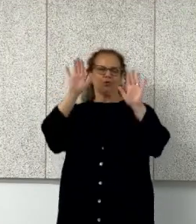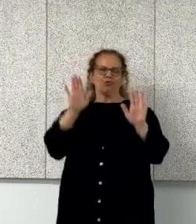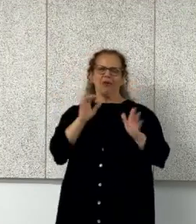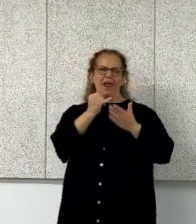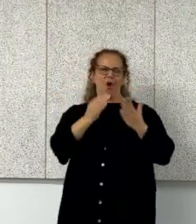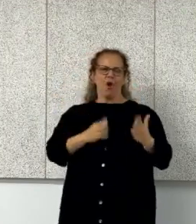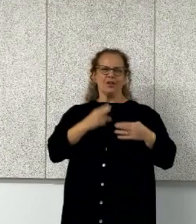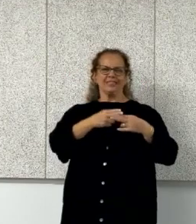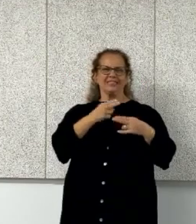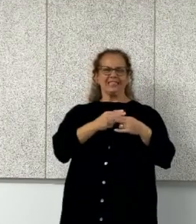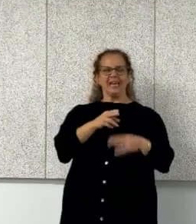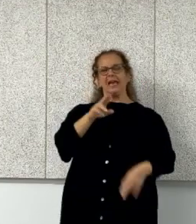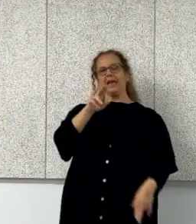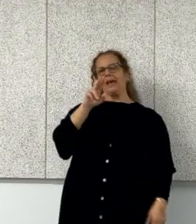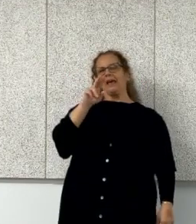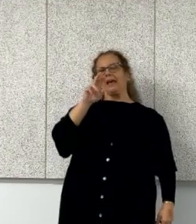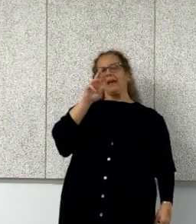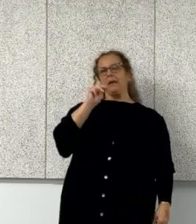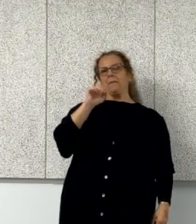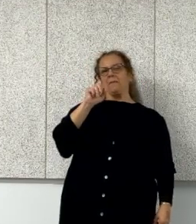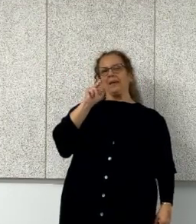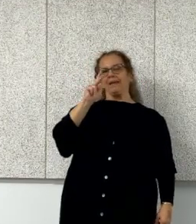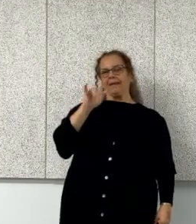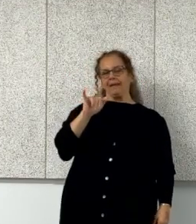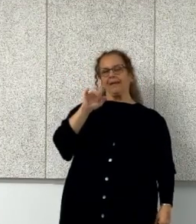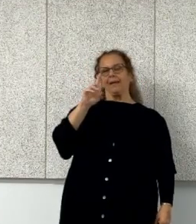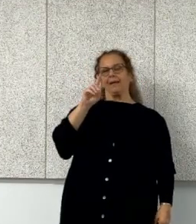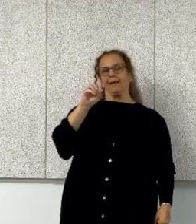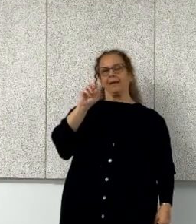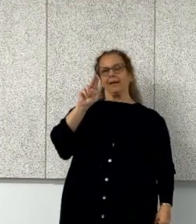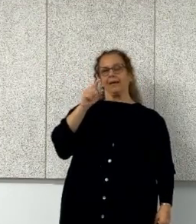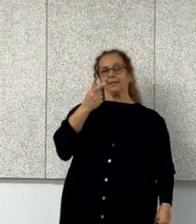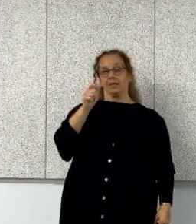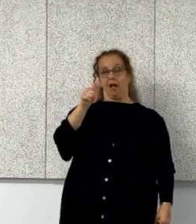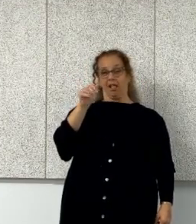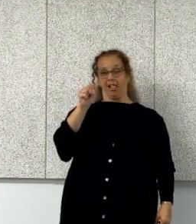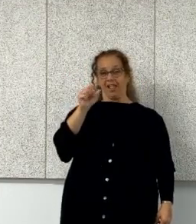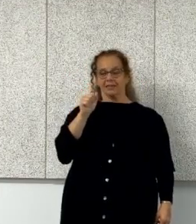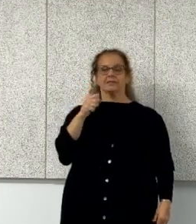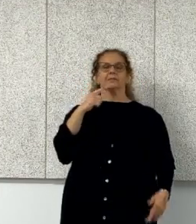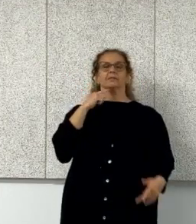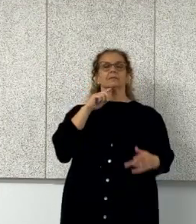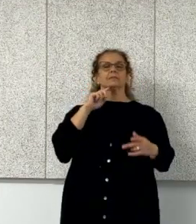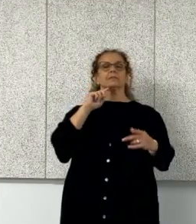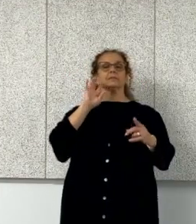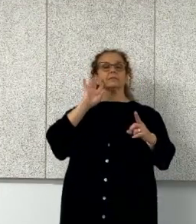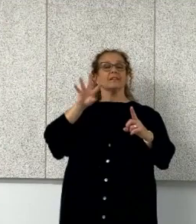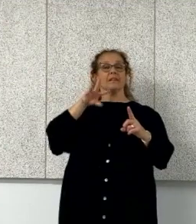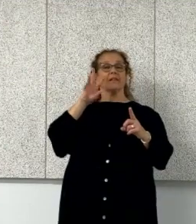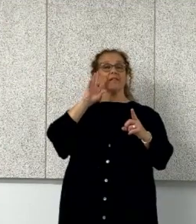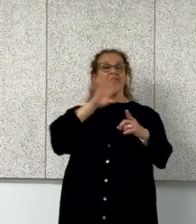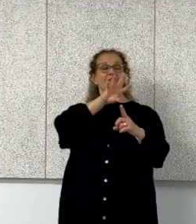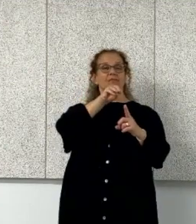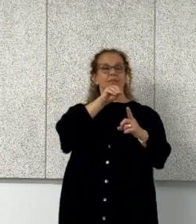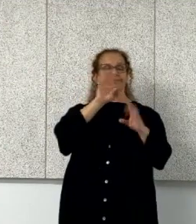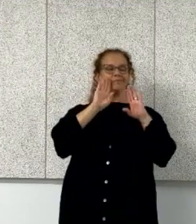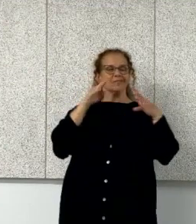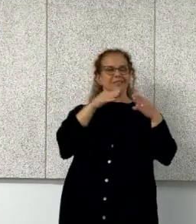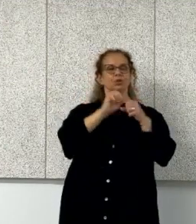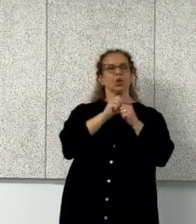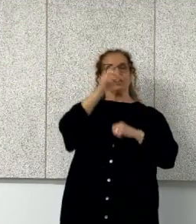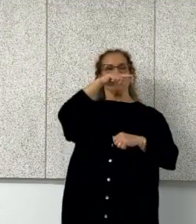artist. Their name is Nikki Douglas. You should know them, but it's a fantastic ritual that centers black women and femmes through the lens of